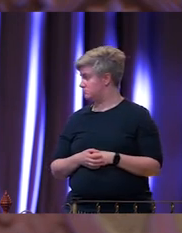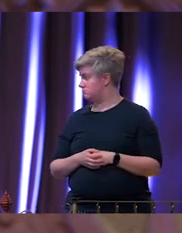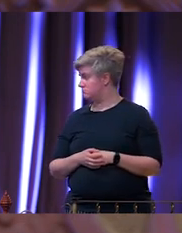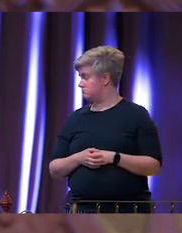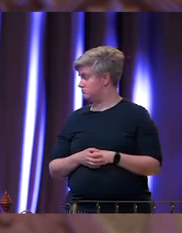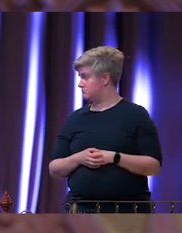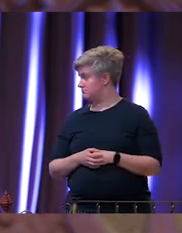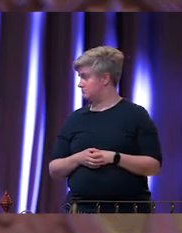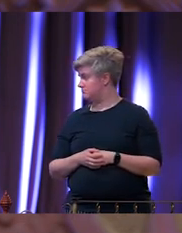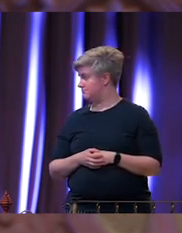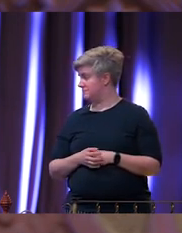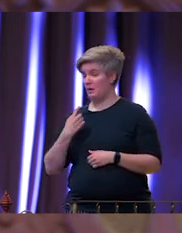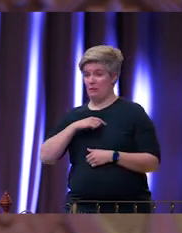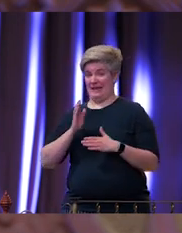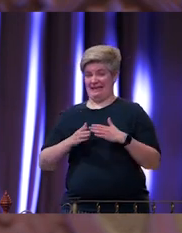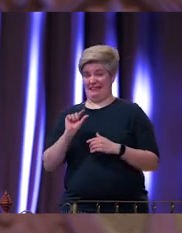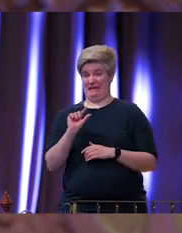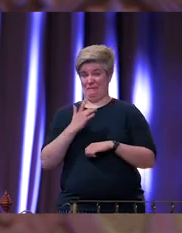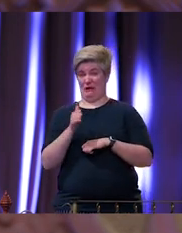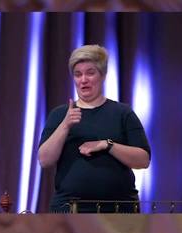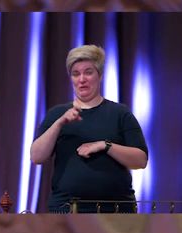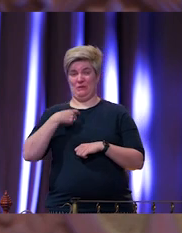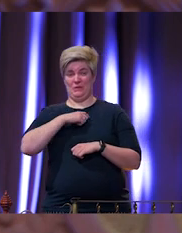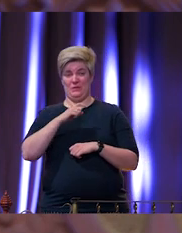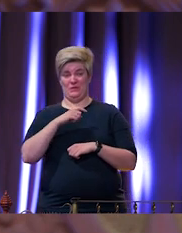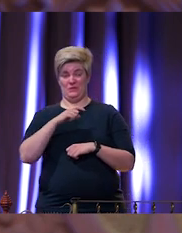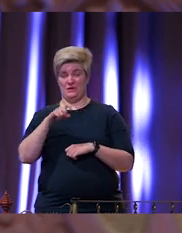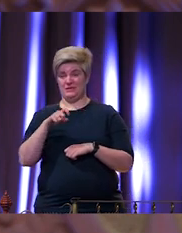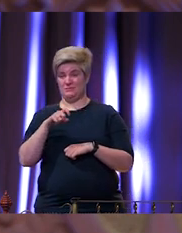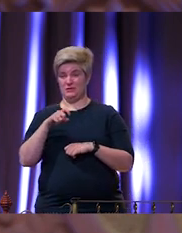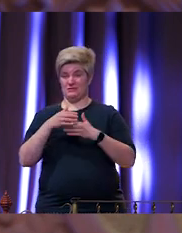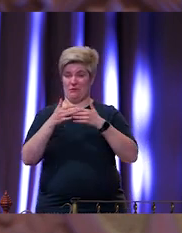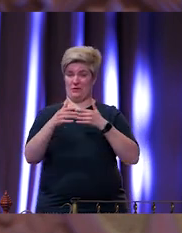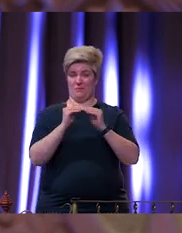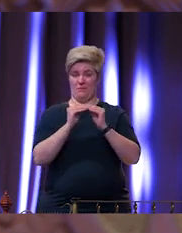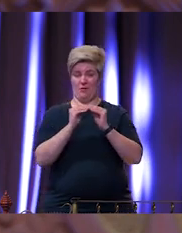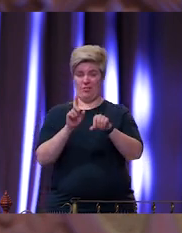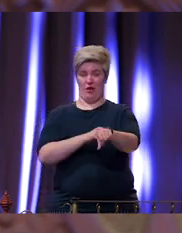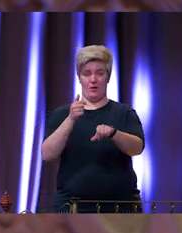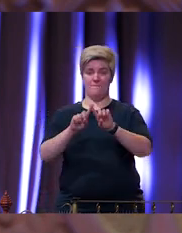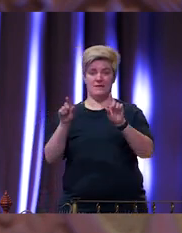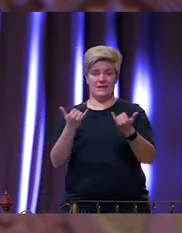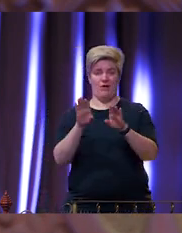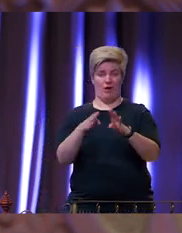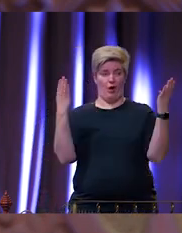Well, we ended just a little bit earlier than we were supposed to, but we are now opening it up for Q&A, and I hope I'm not making anybody scramble with